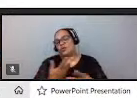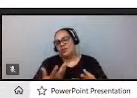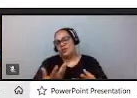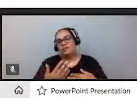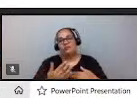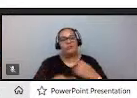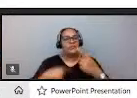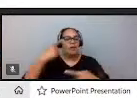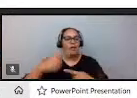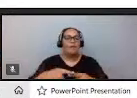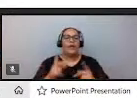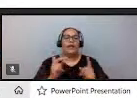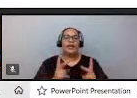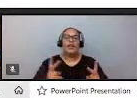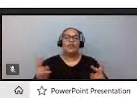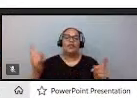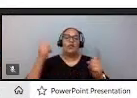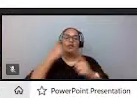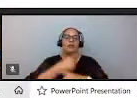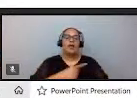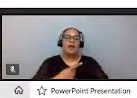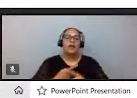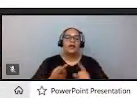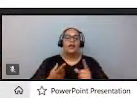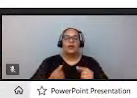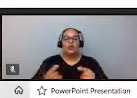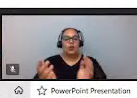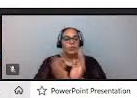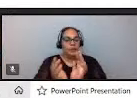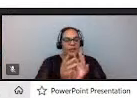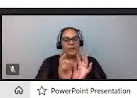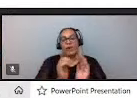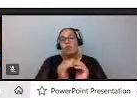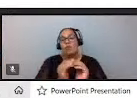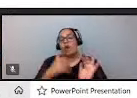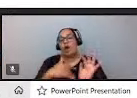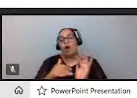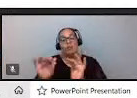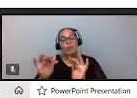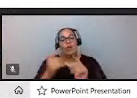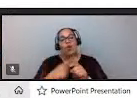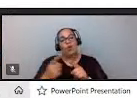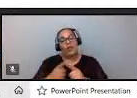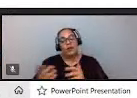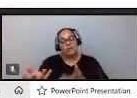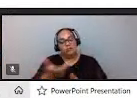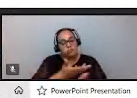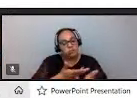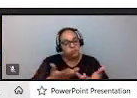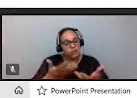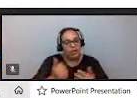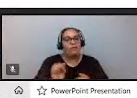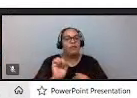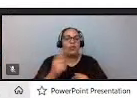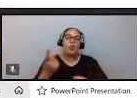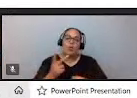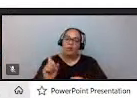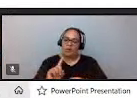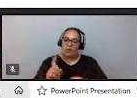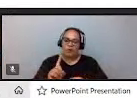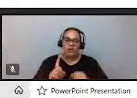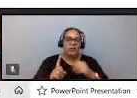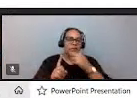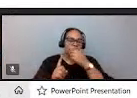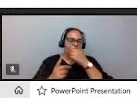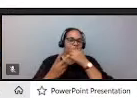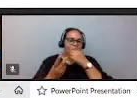also the national Daily Ops meetings and these are where most of our stakeholders that form part of our weekly engagements do also